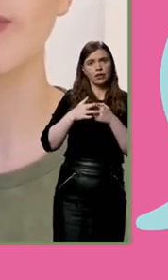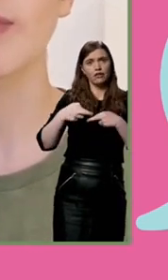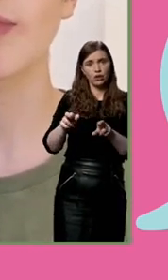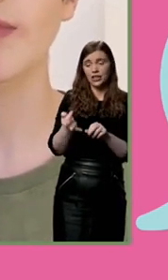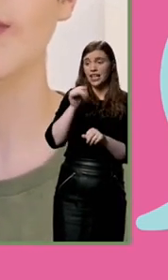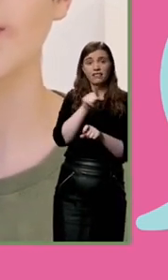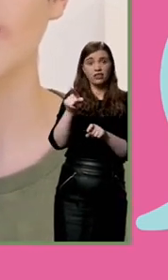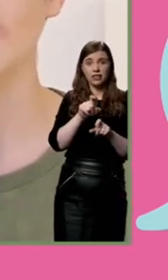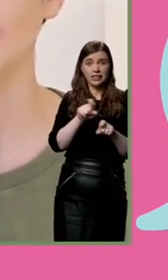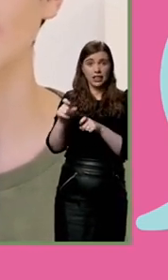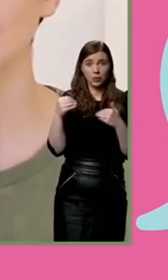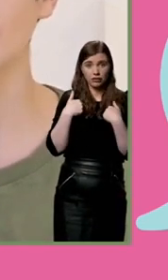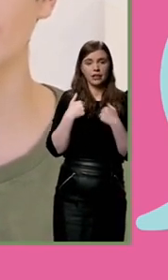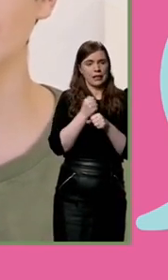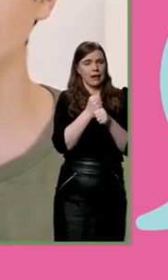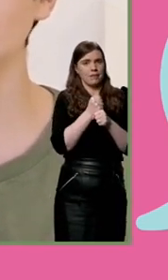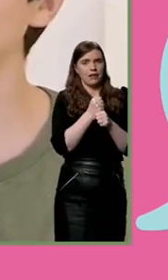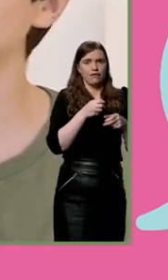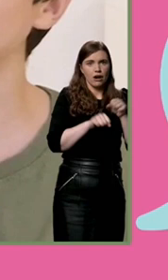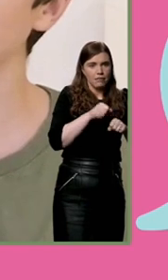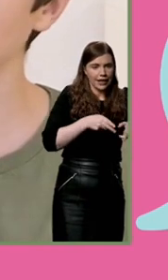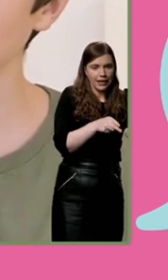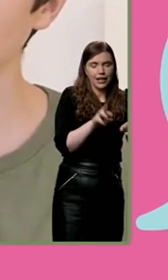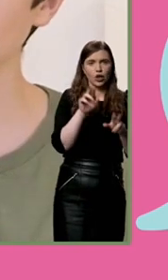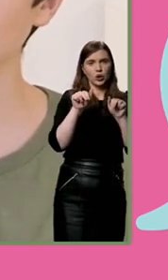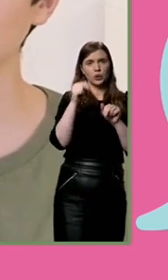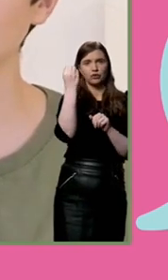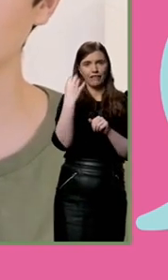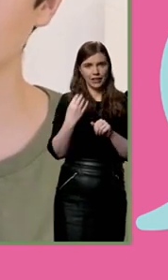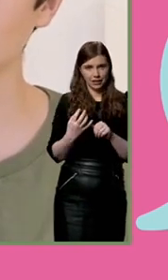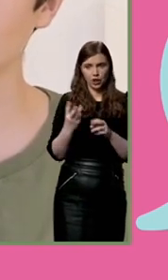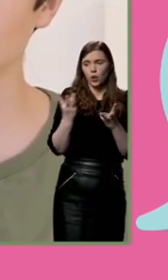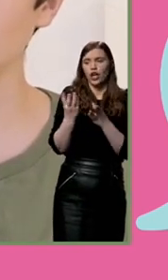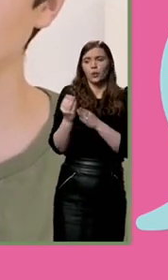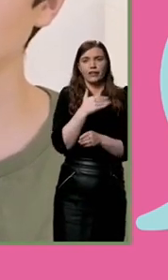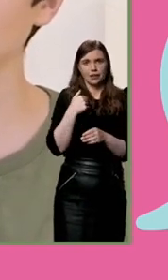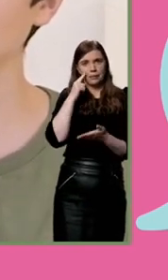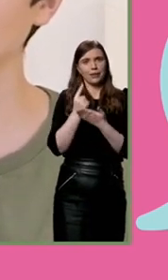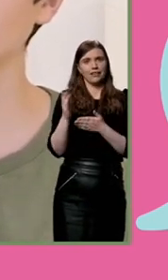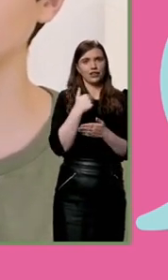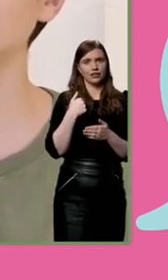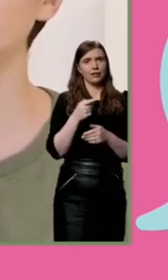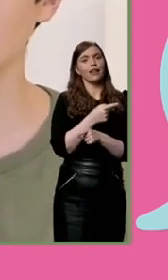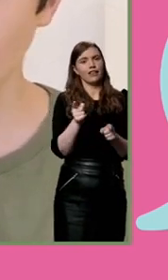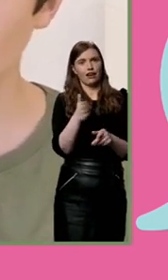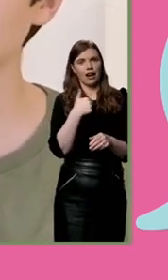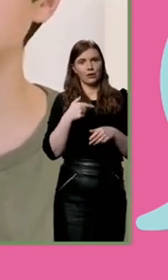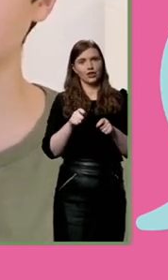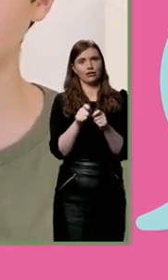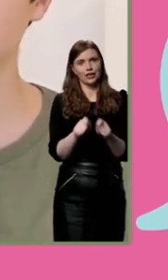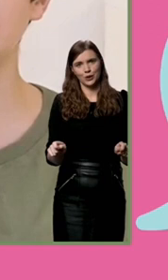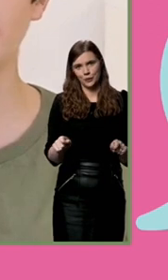road. And if you're still worried, campaign for a bicycle lane or a traffic light to be installed. Work with us and believe in us. There